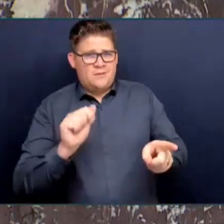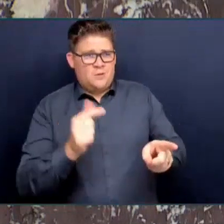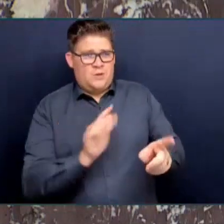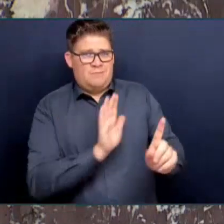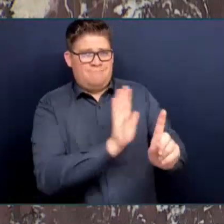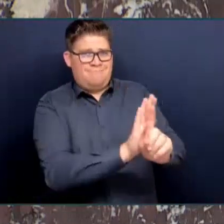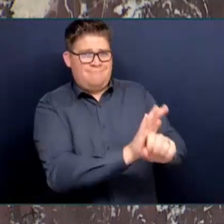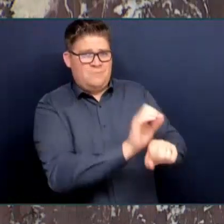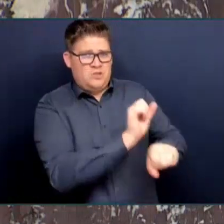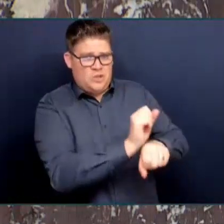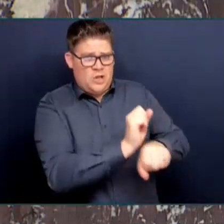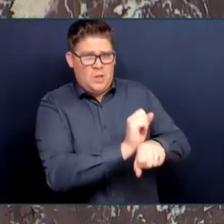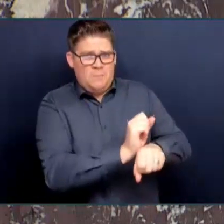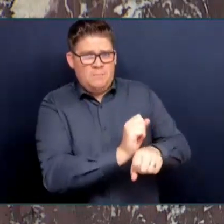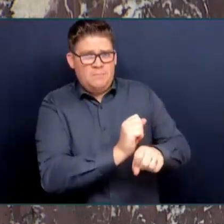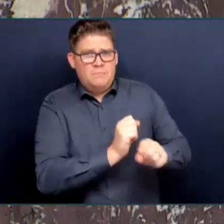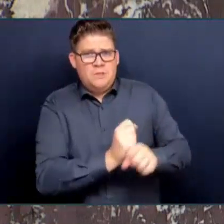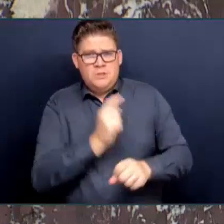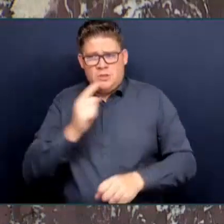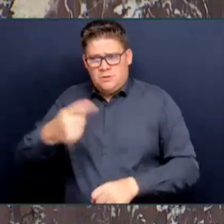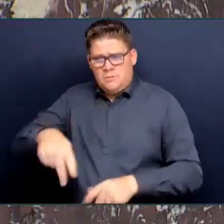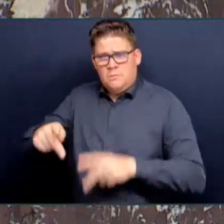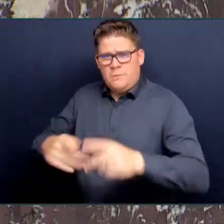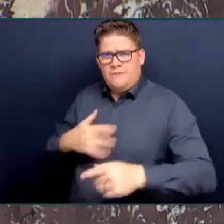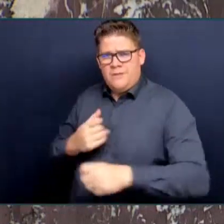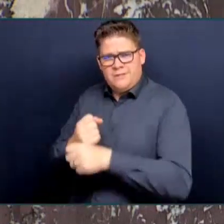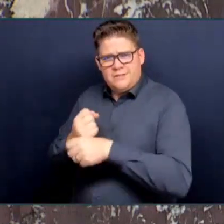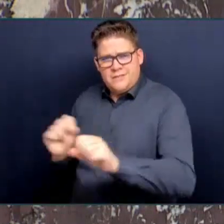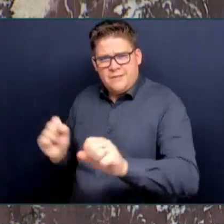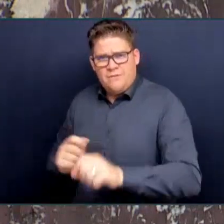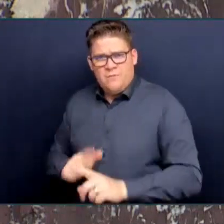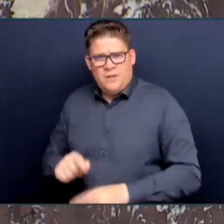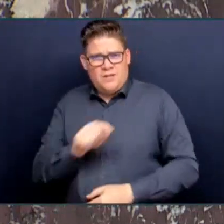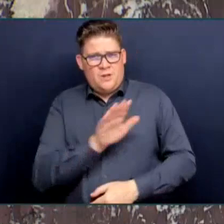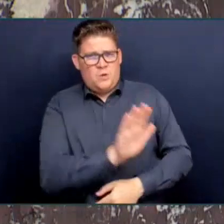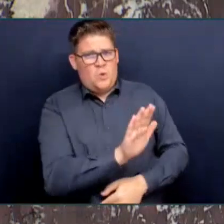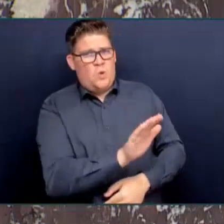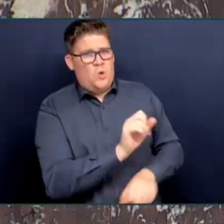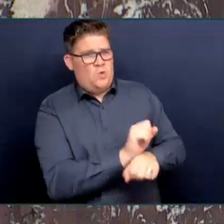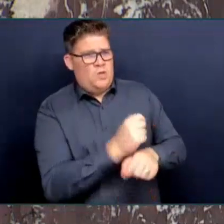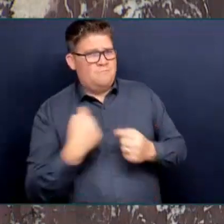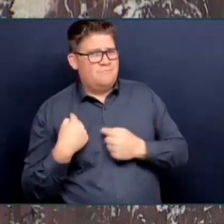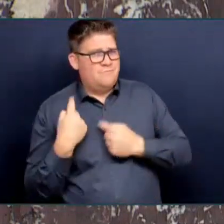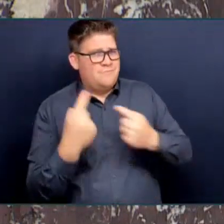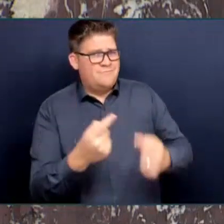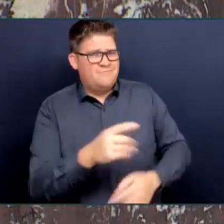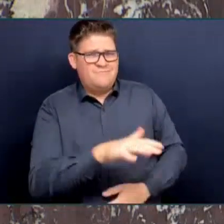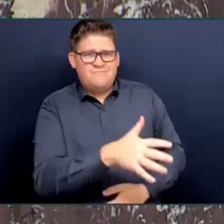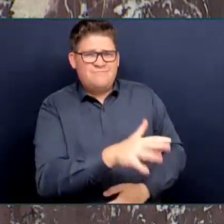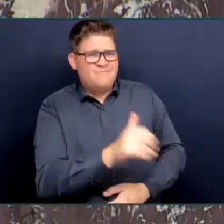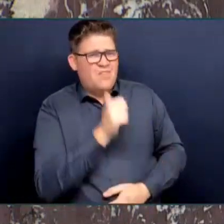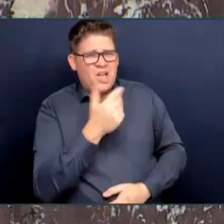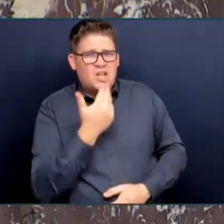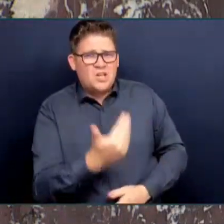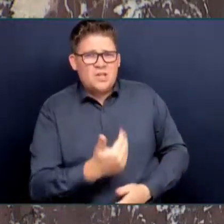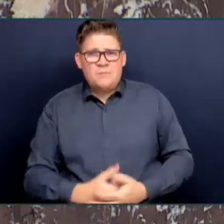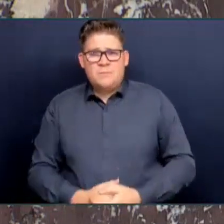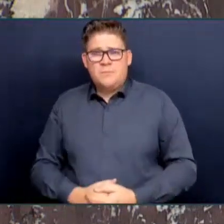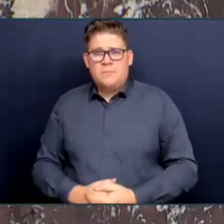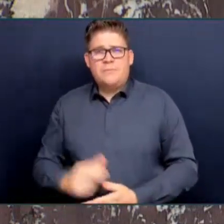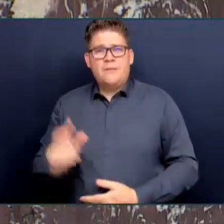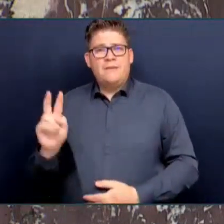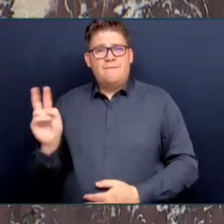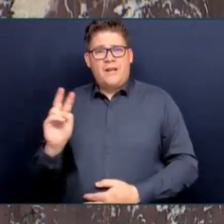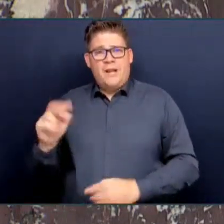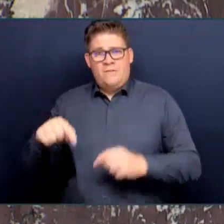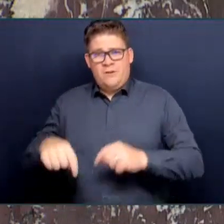6 people in the city of Vancouver alone who were victims of random violent attacks in this